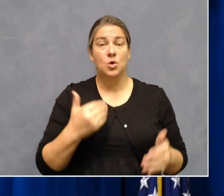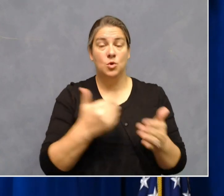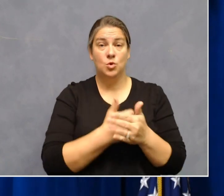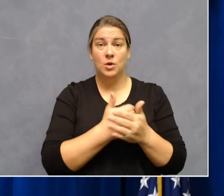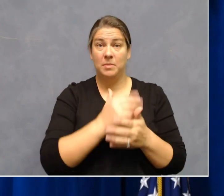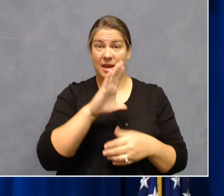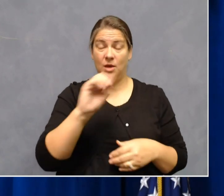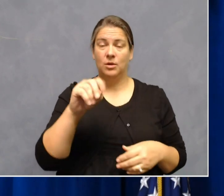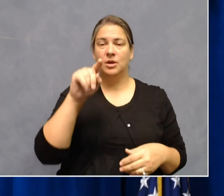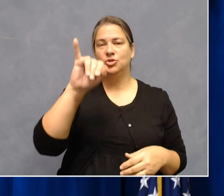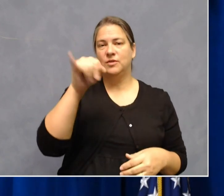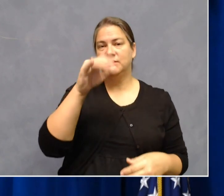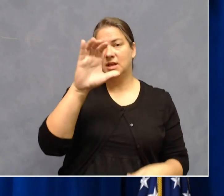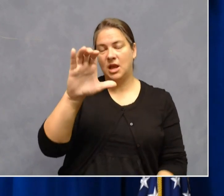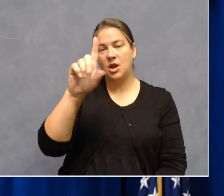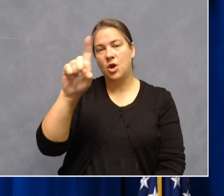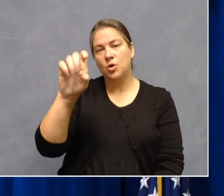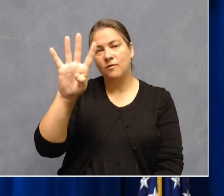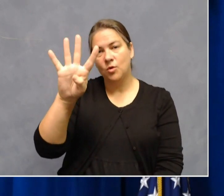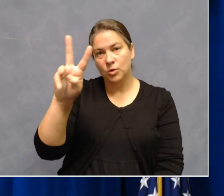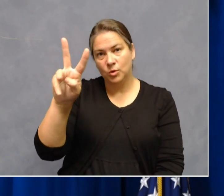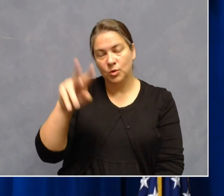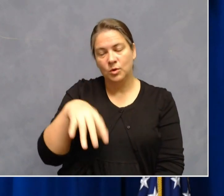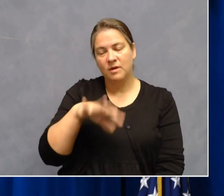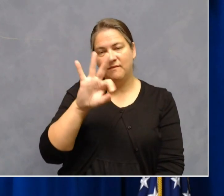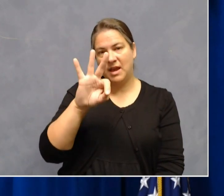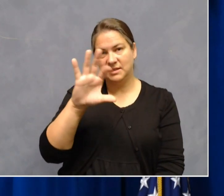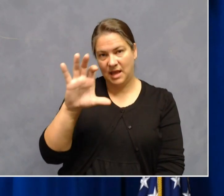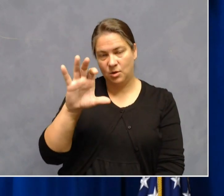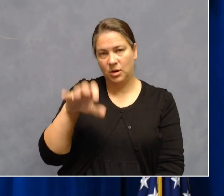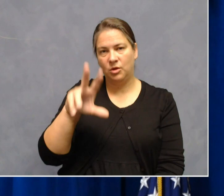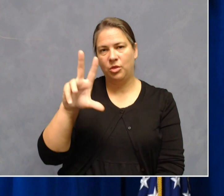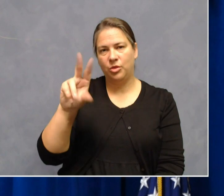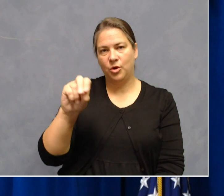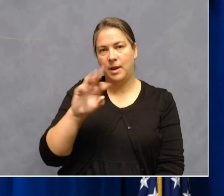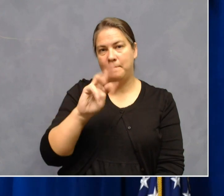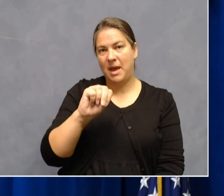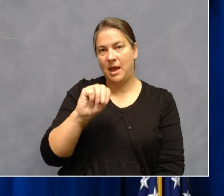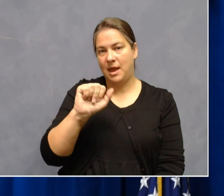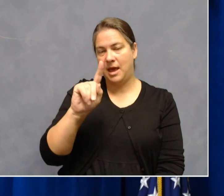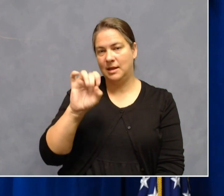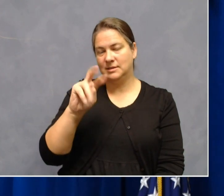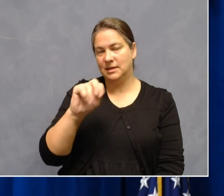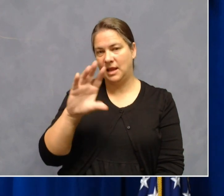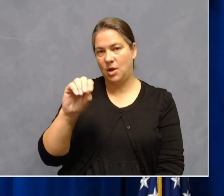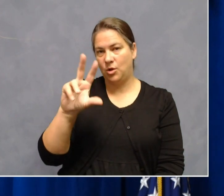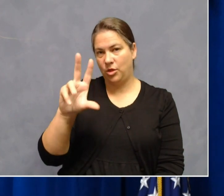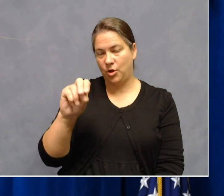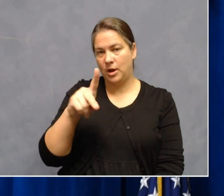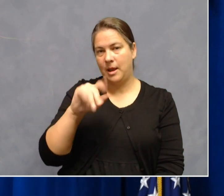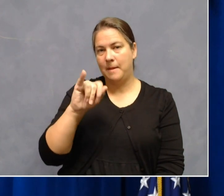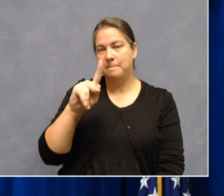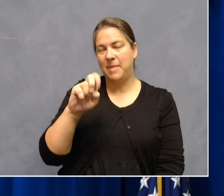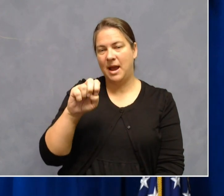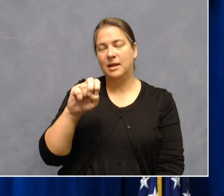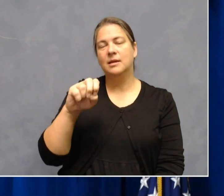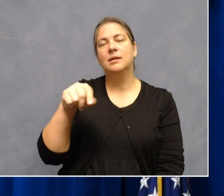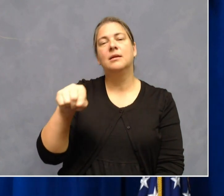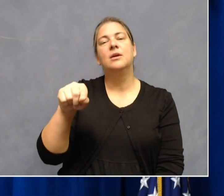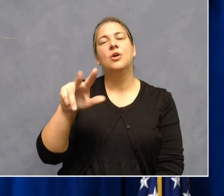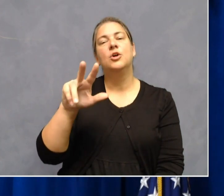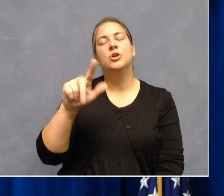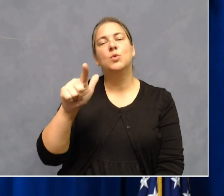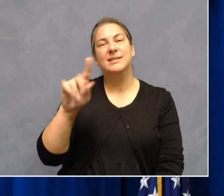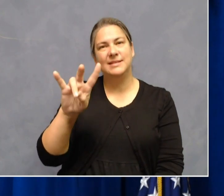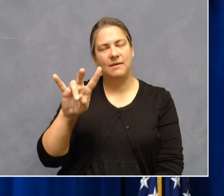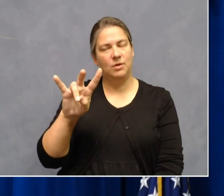Jefferson 142, Fayette 30, Madison County 30, Pike County 27. That's the most we've seen in